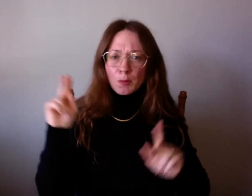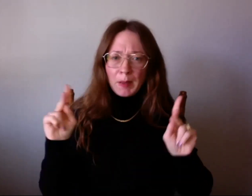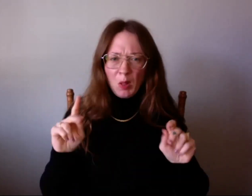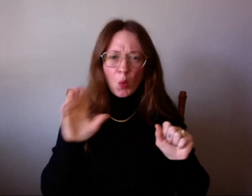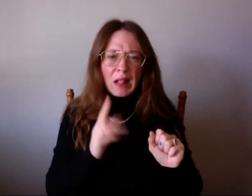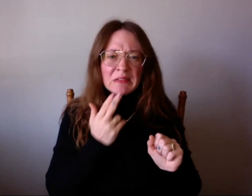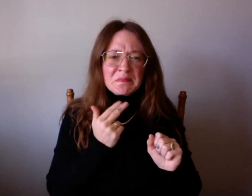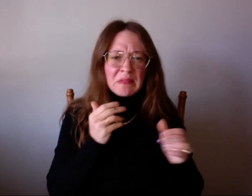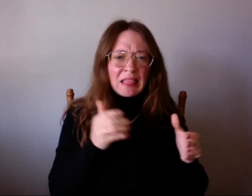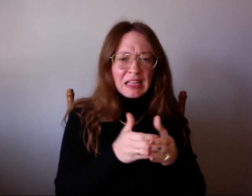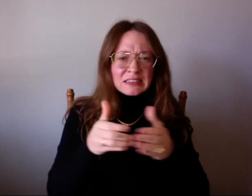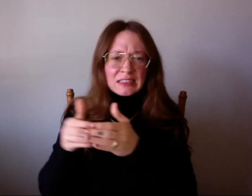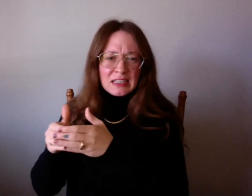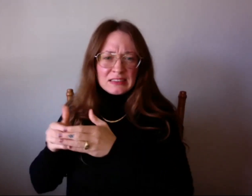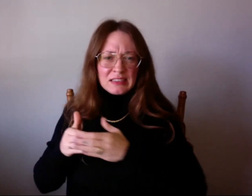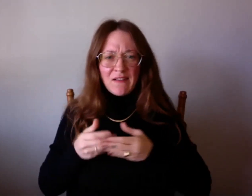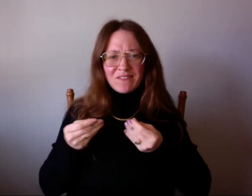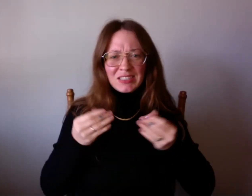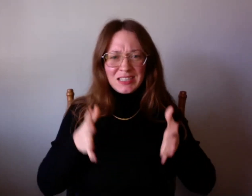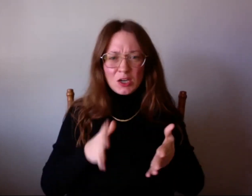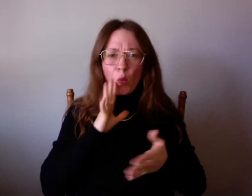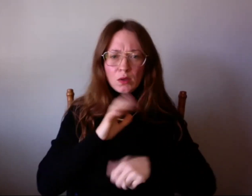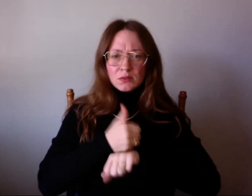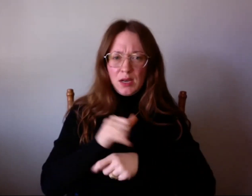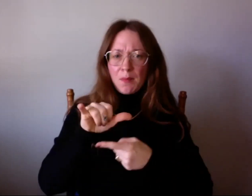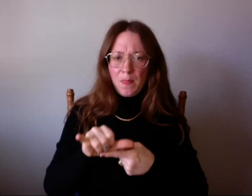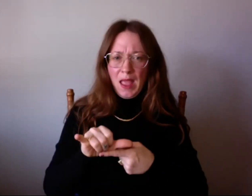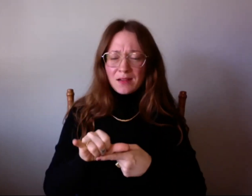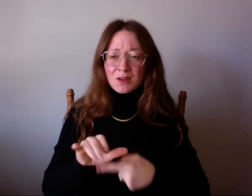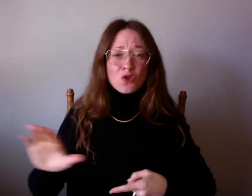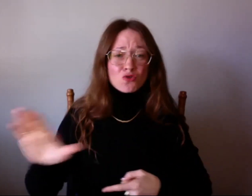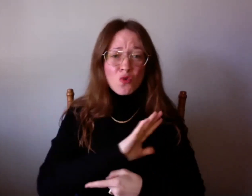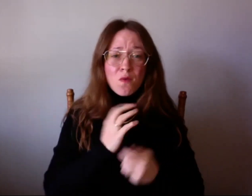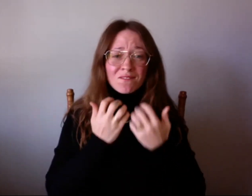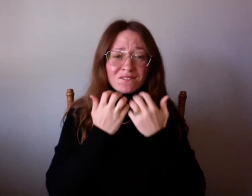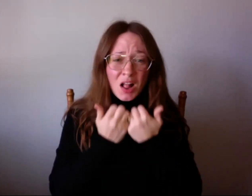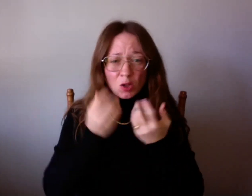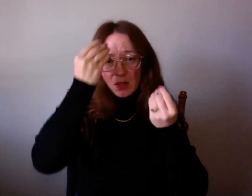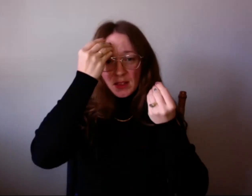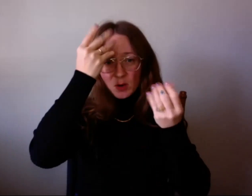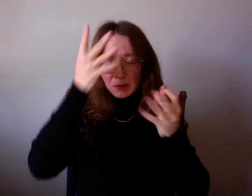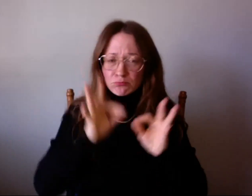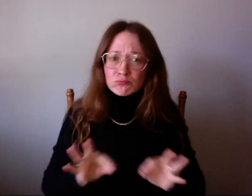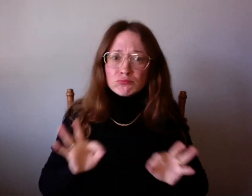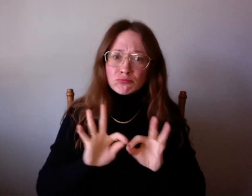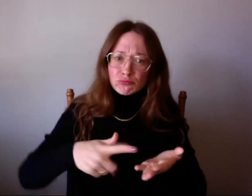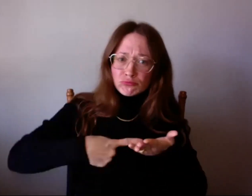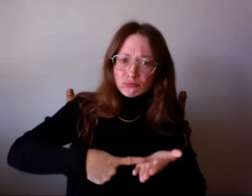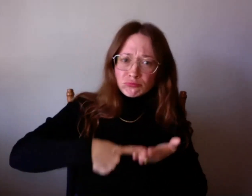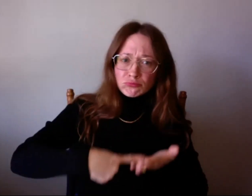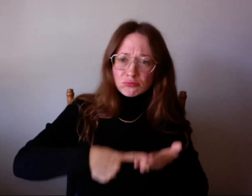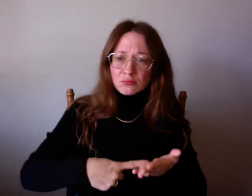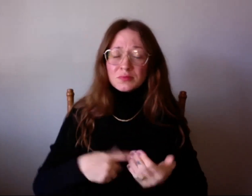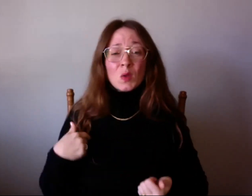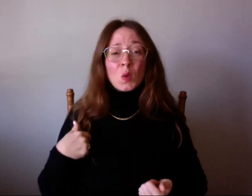conversation and share valuable information with each other. Our goal, again, is to provide you with the opportunities to